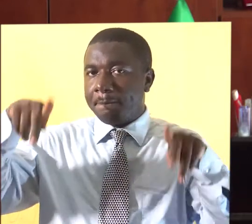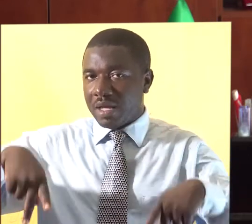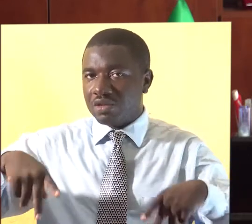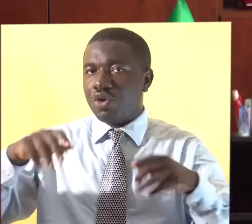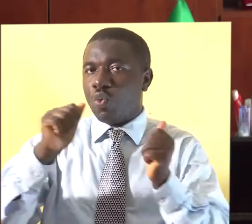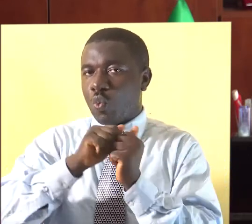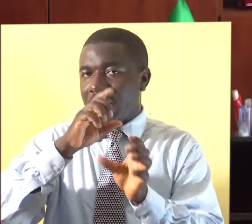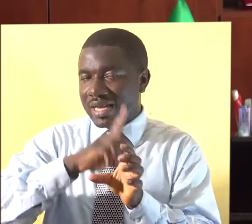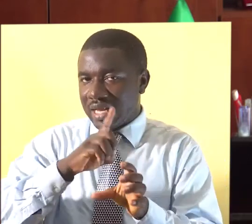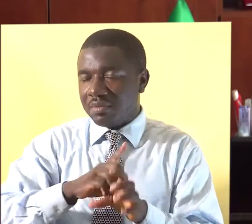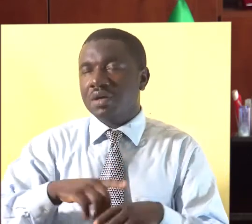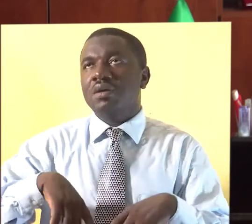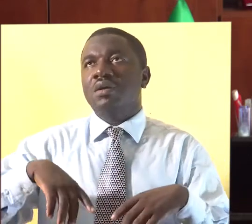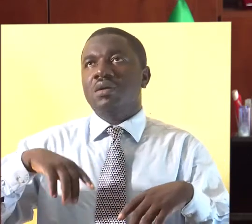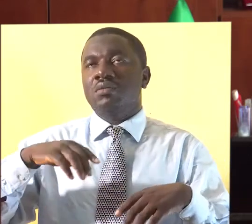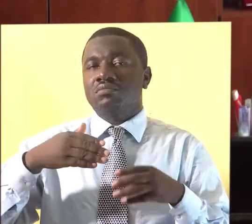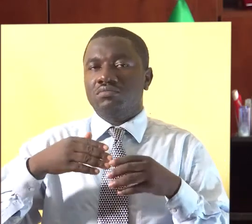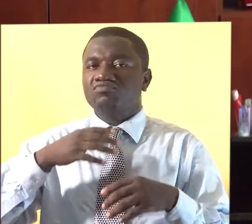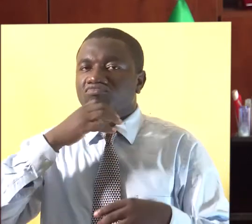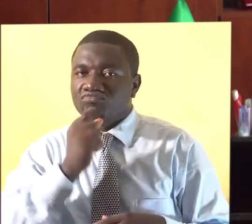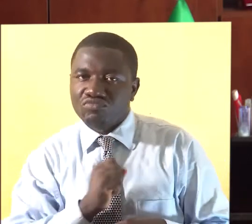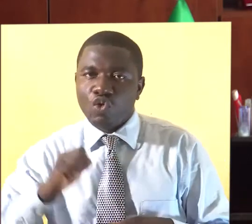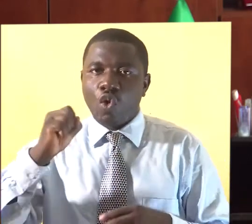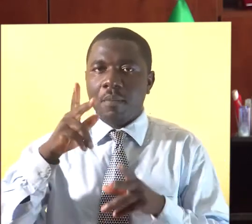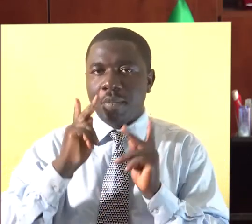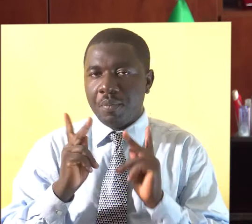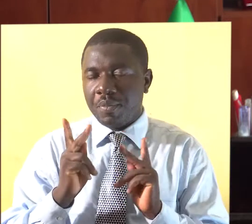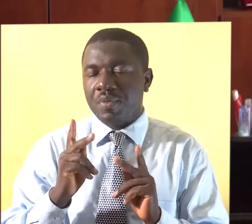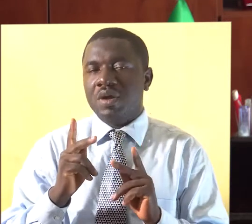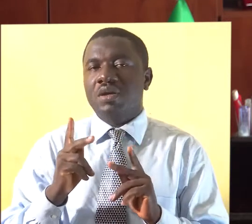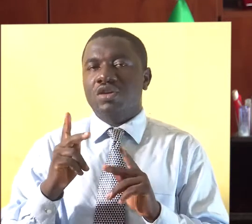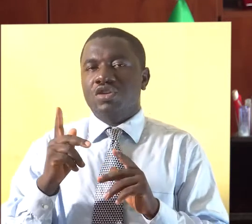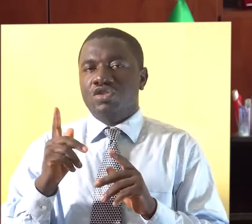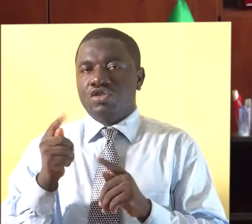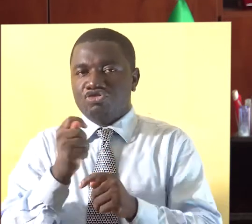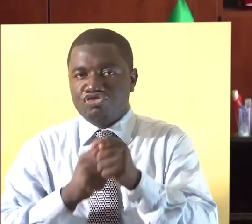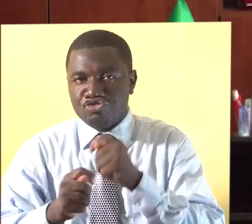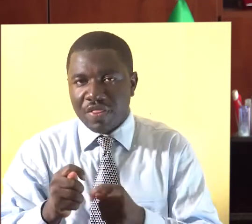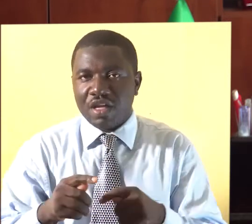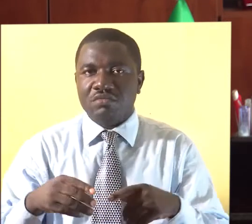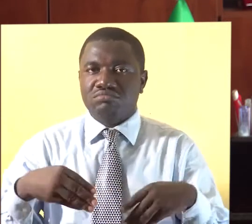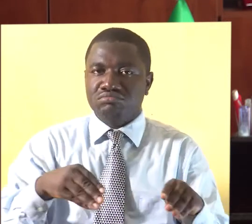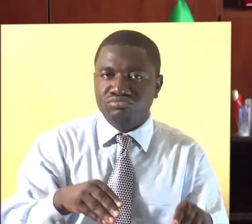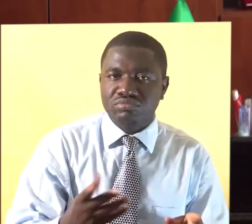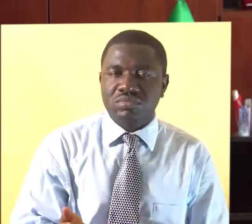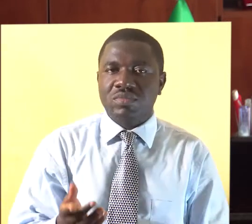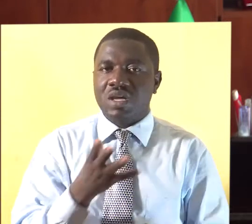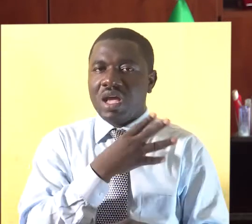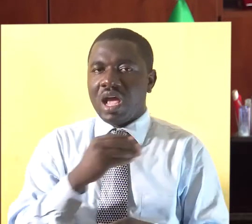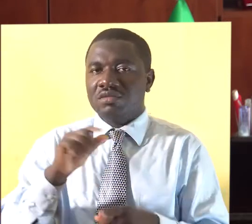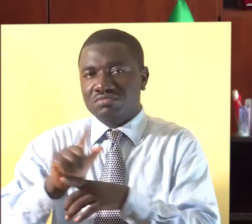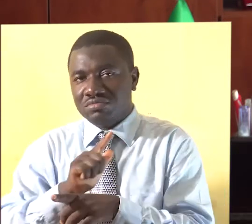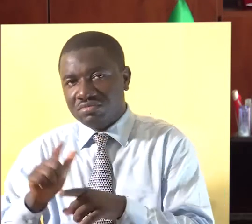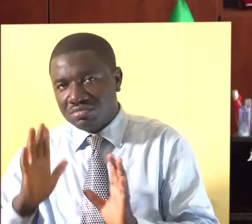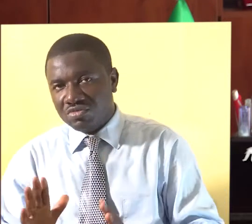with disabilities, the elderly, petty traders, and laborers, and blue-collar